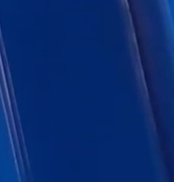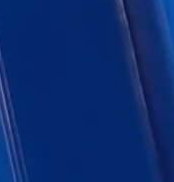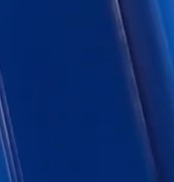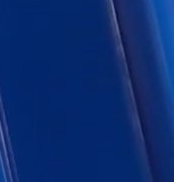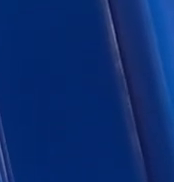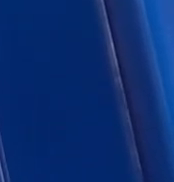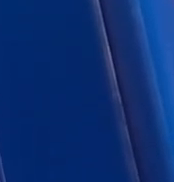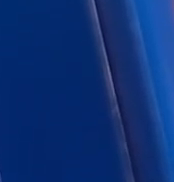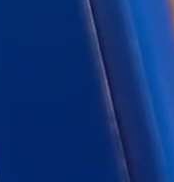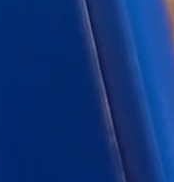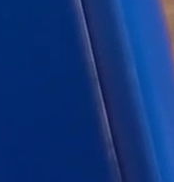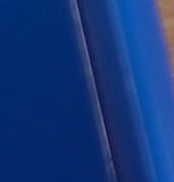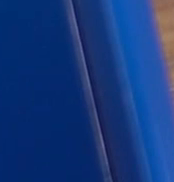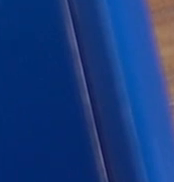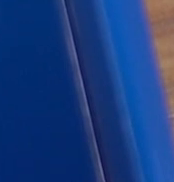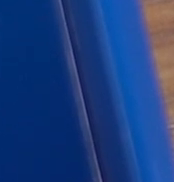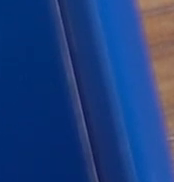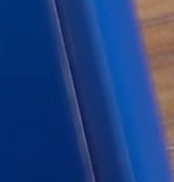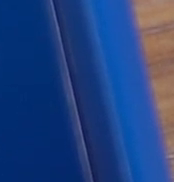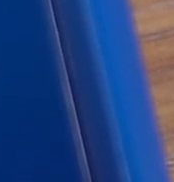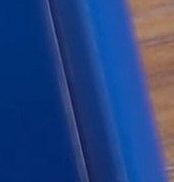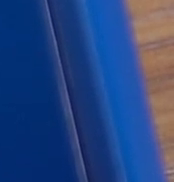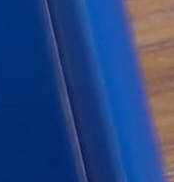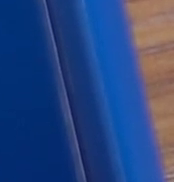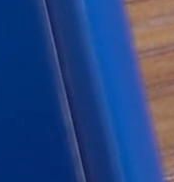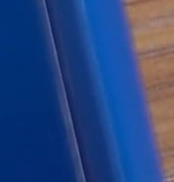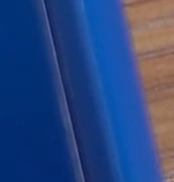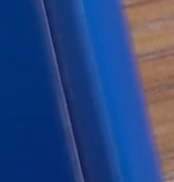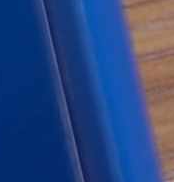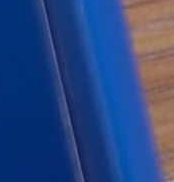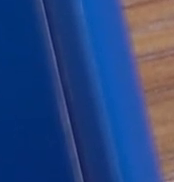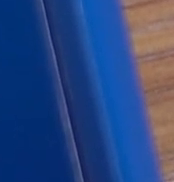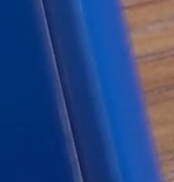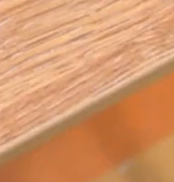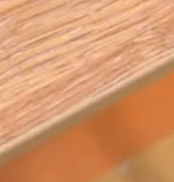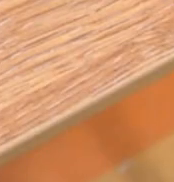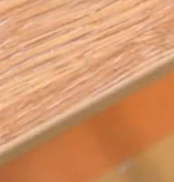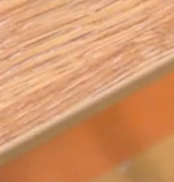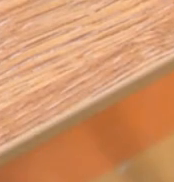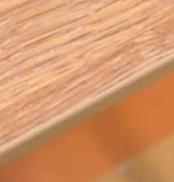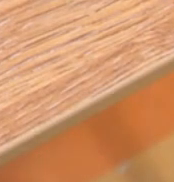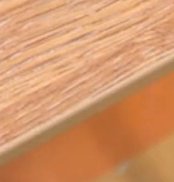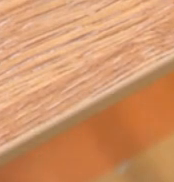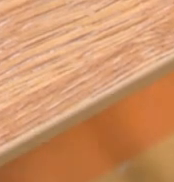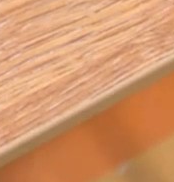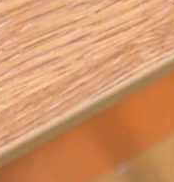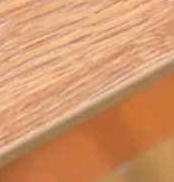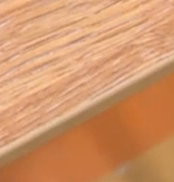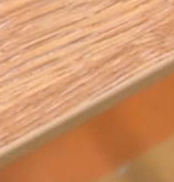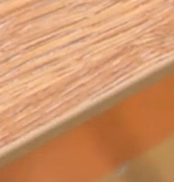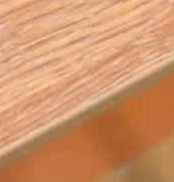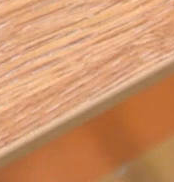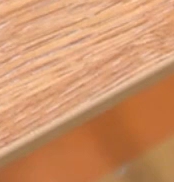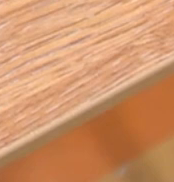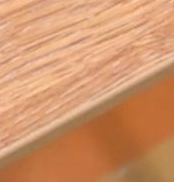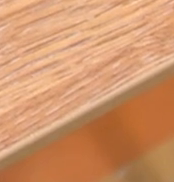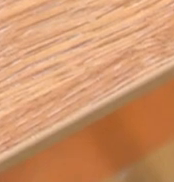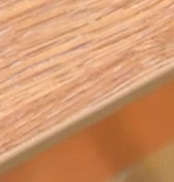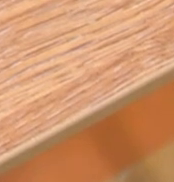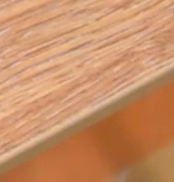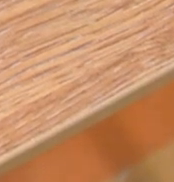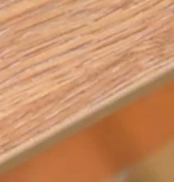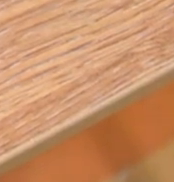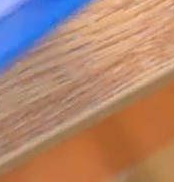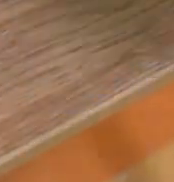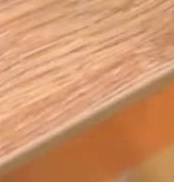a full four-year scholarship to a SUNY school, to a CUNY school, to a community